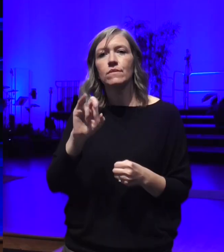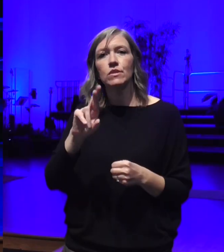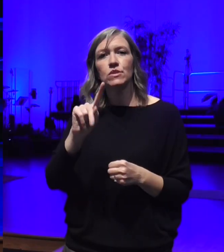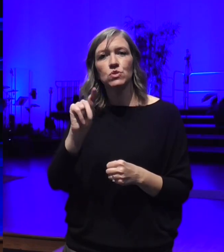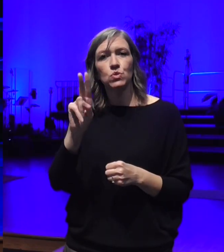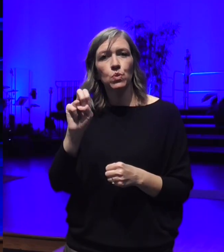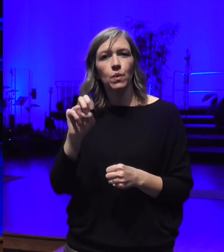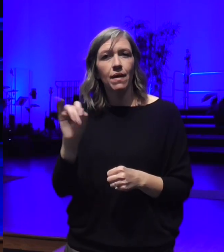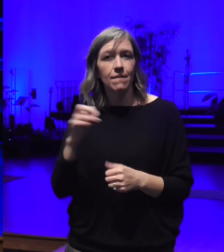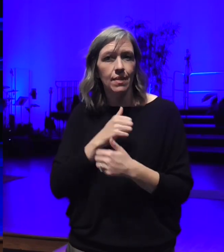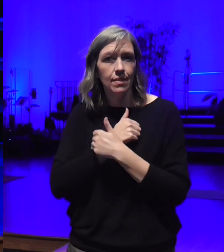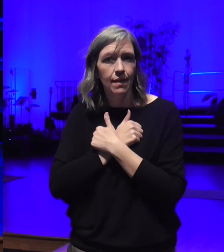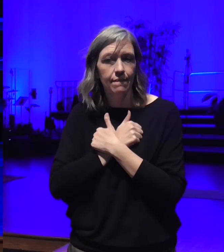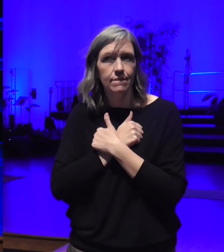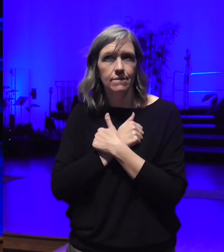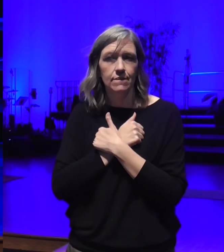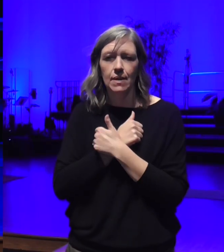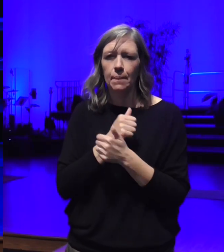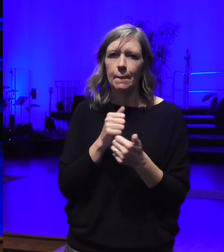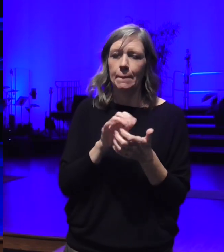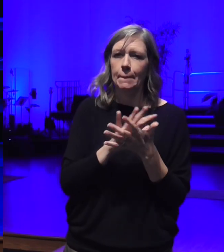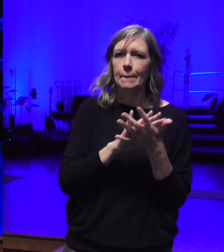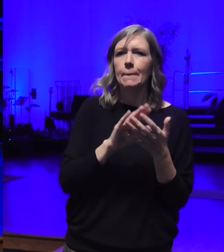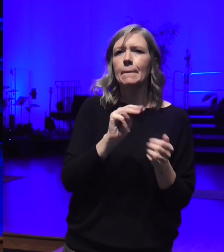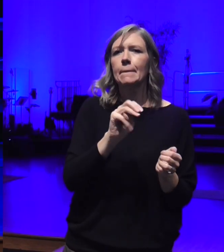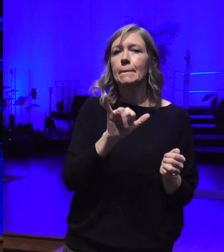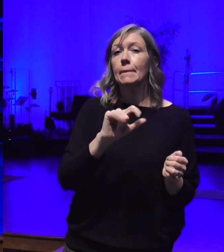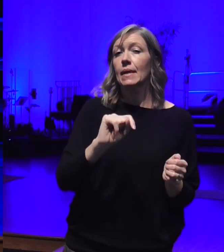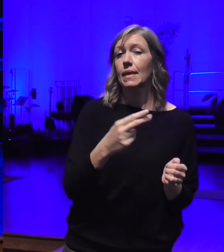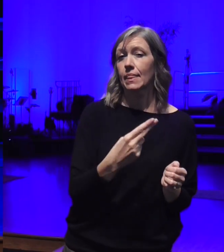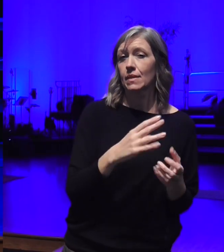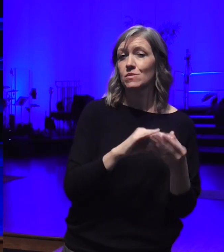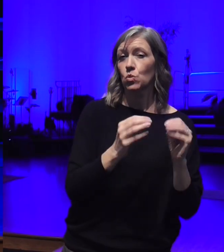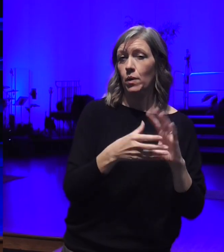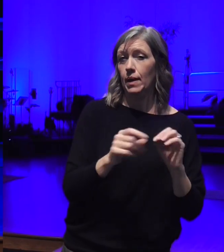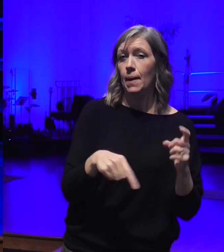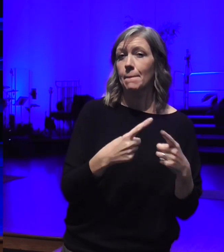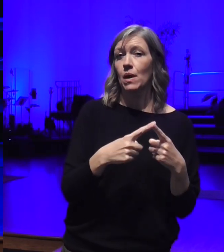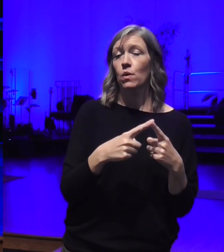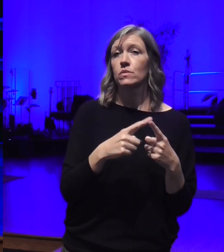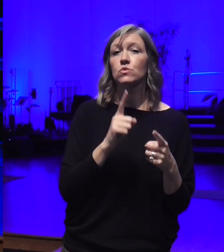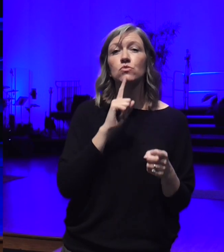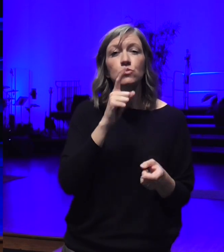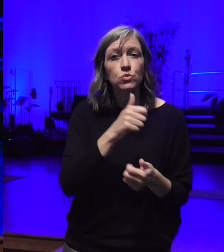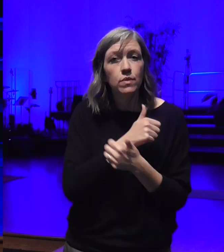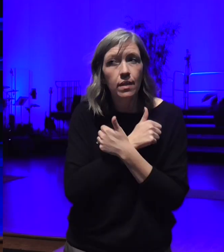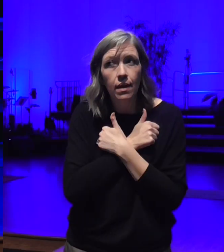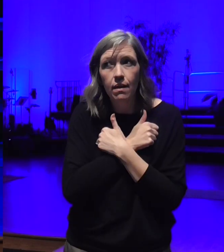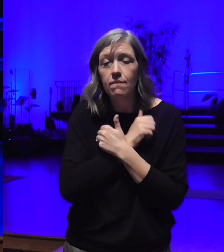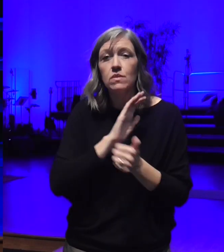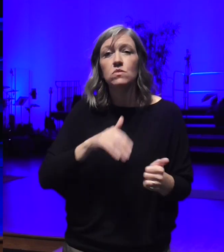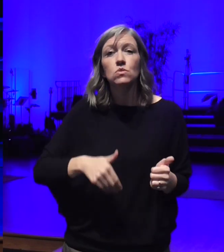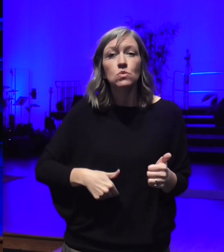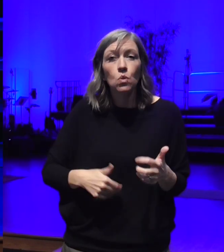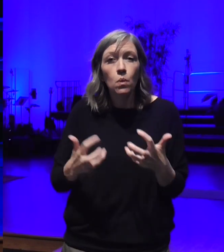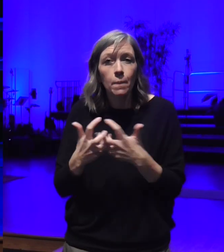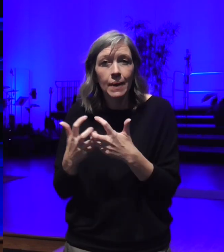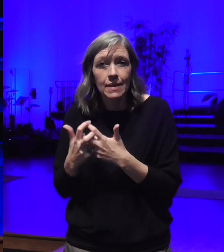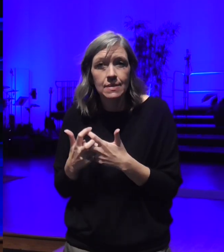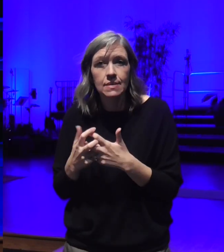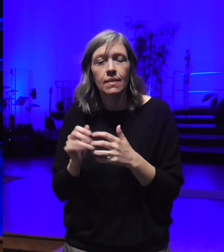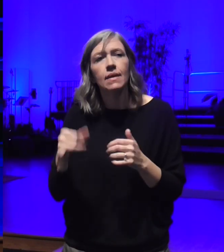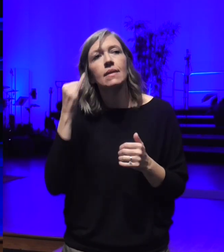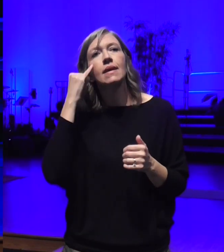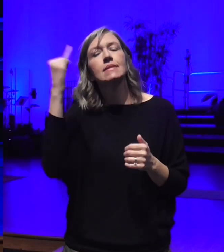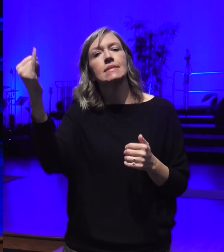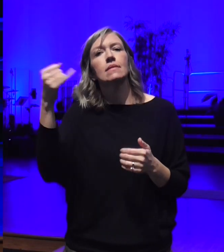not factual, but there's this myth about soulmates and true love. Some of you may have heard it. It's the idea that we were all